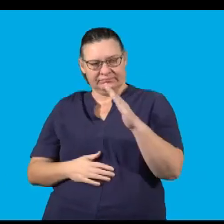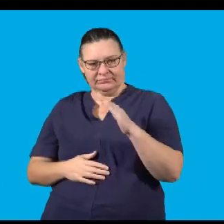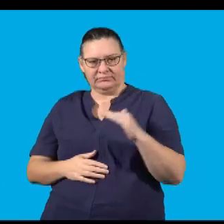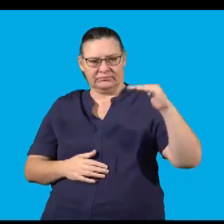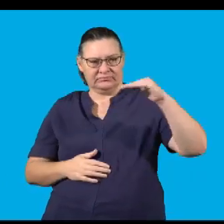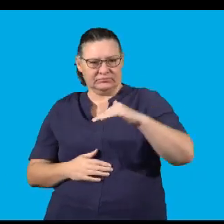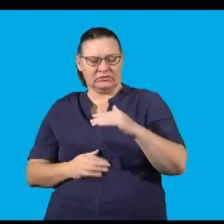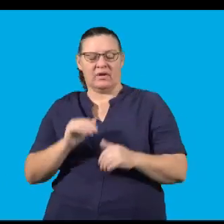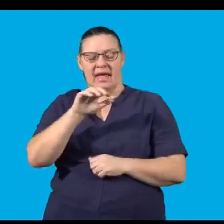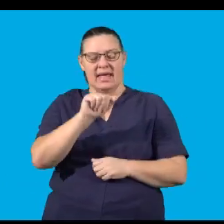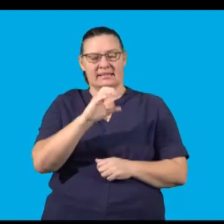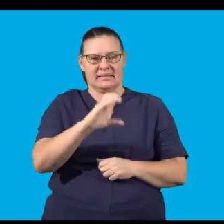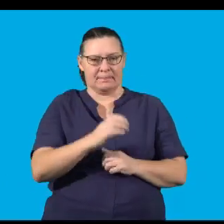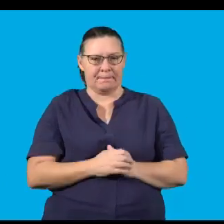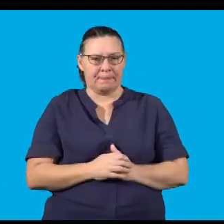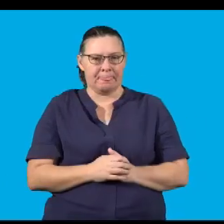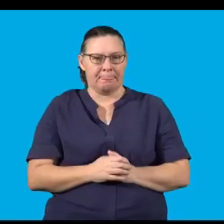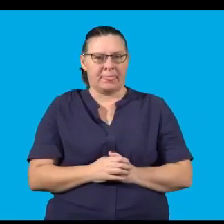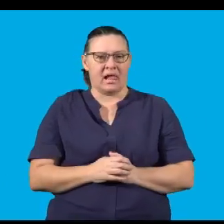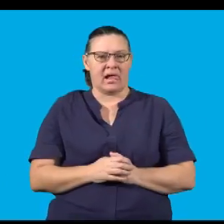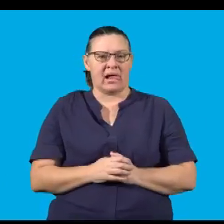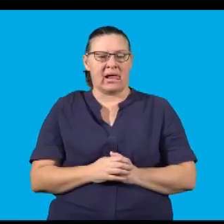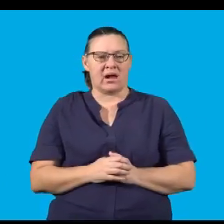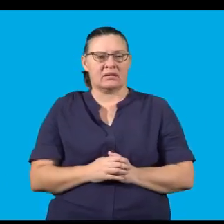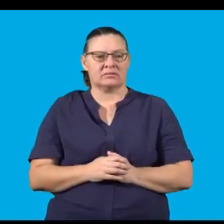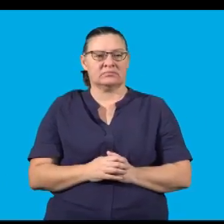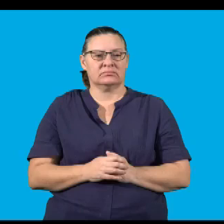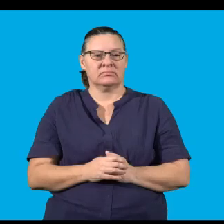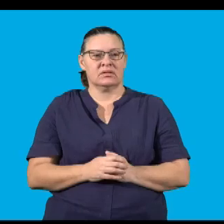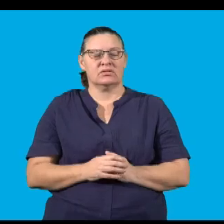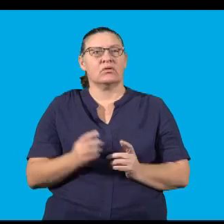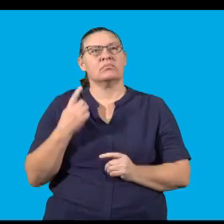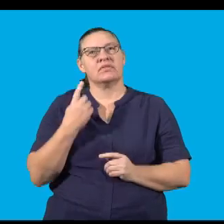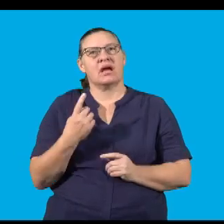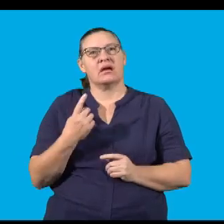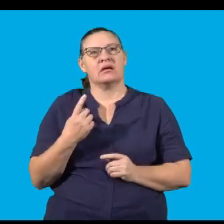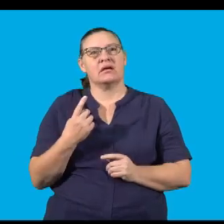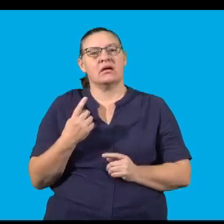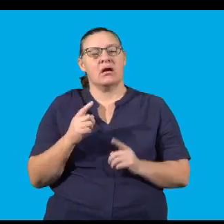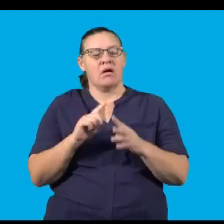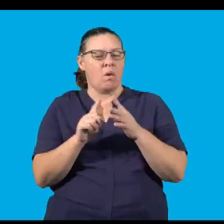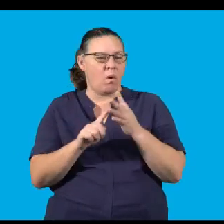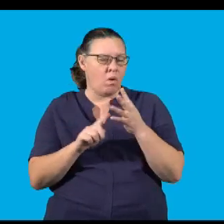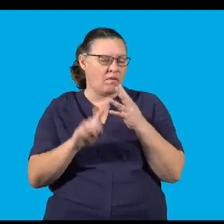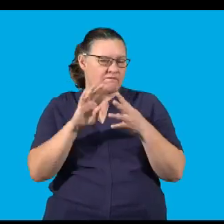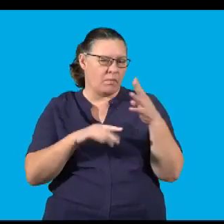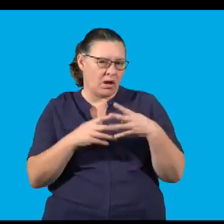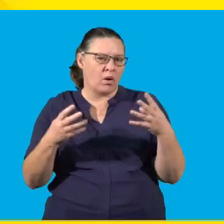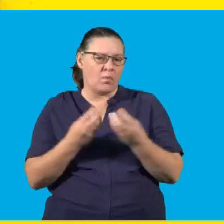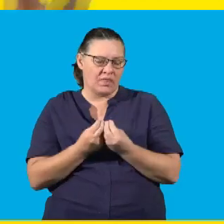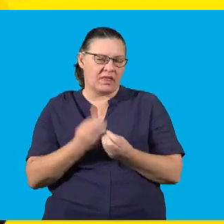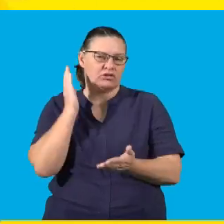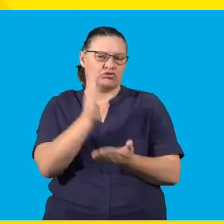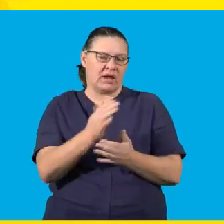of AC. All right, so it's a quadrilateral. We need to start thinking about all the formulae that comes along